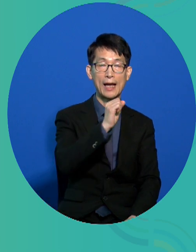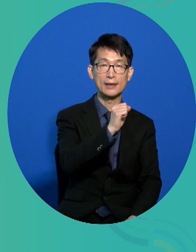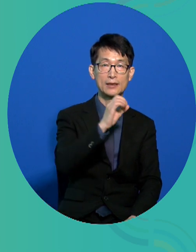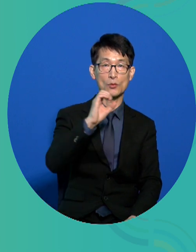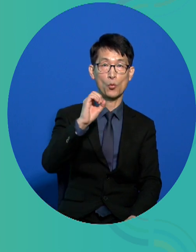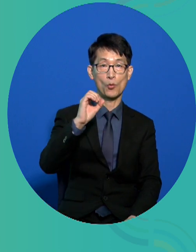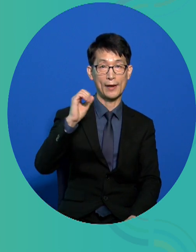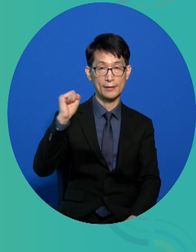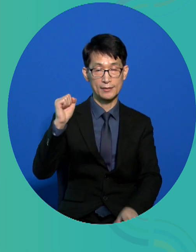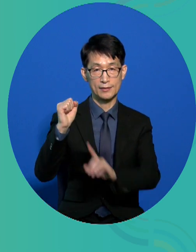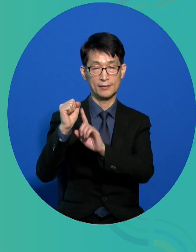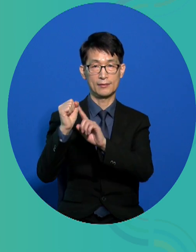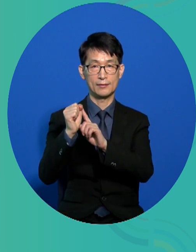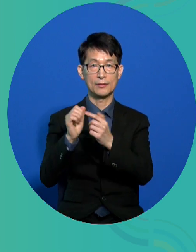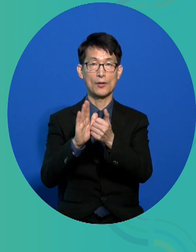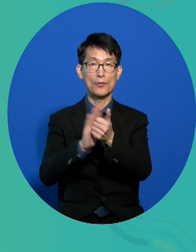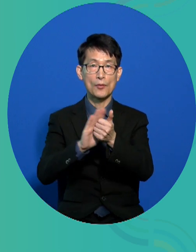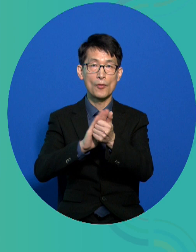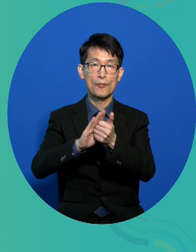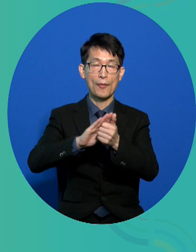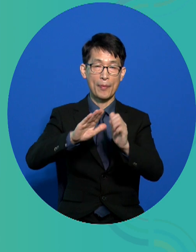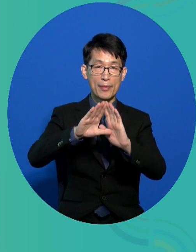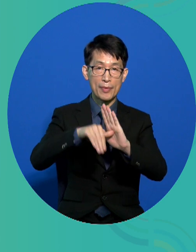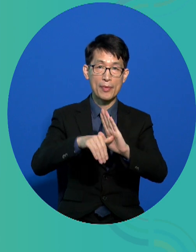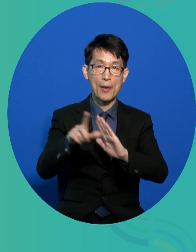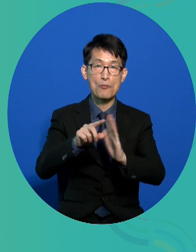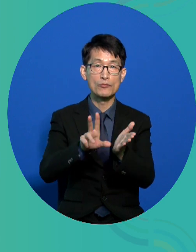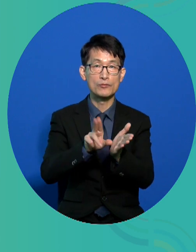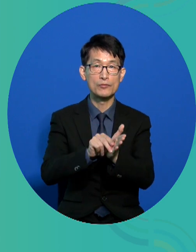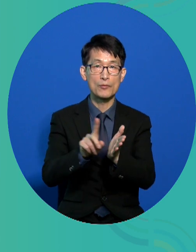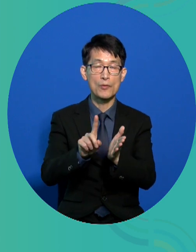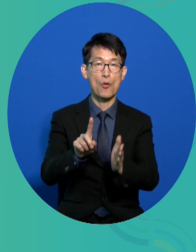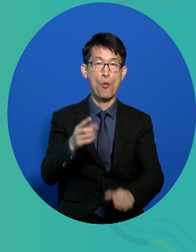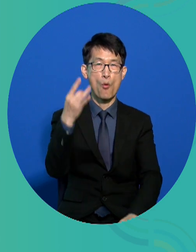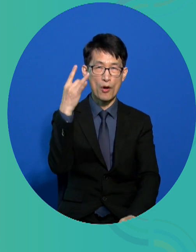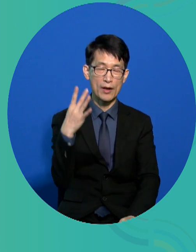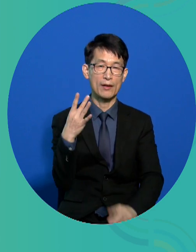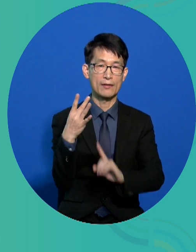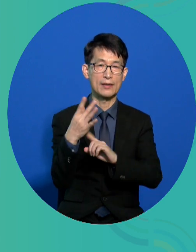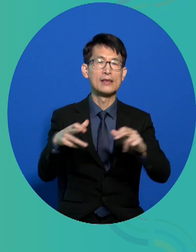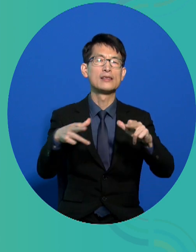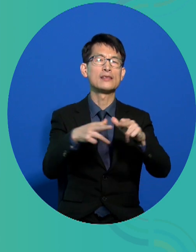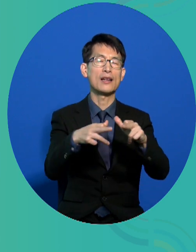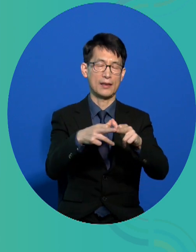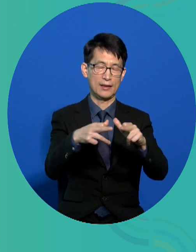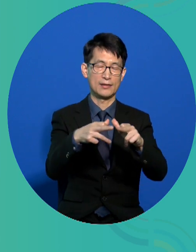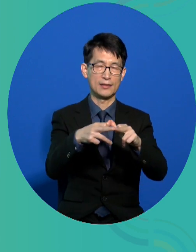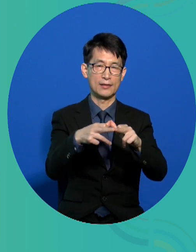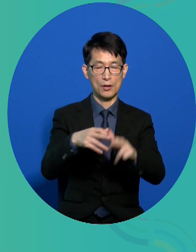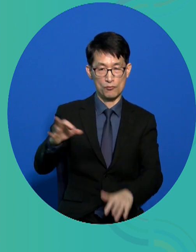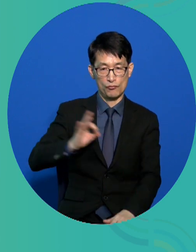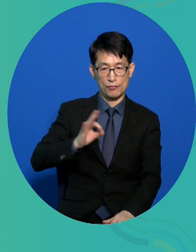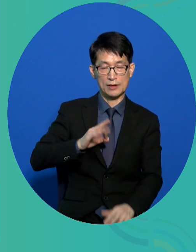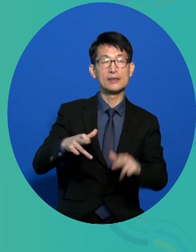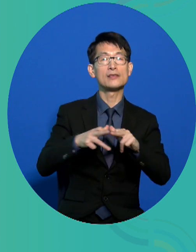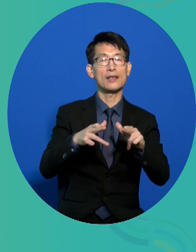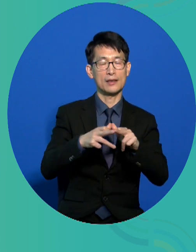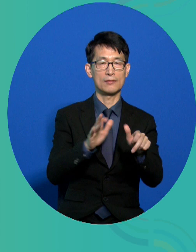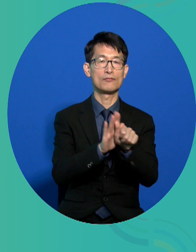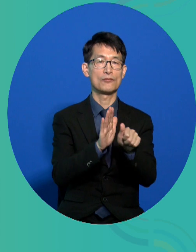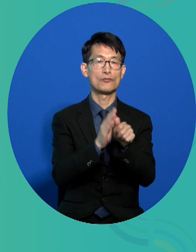For the SOS Care Free Mobility Service, this targets